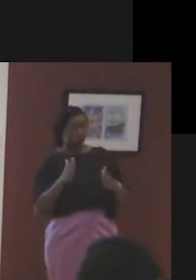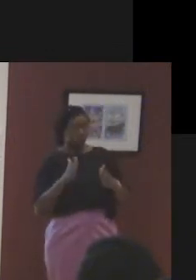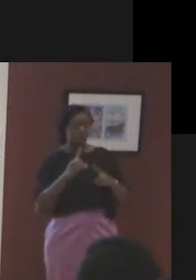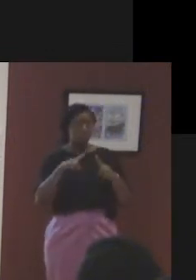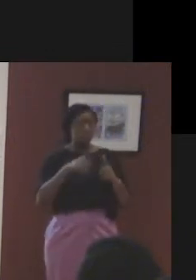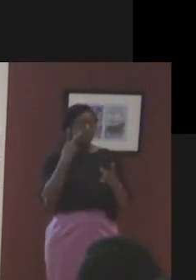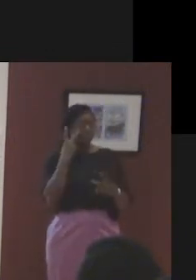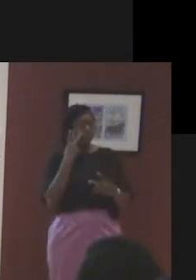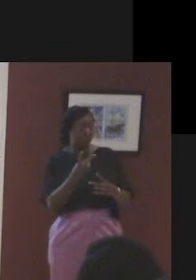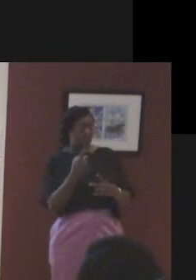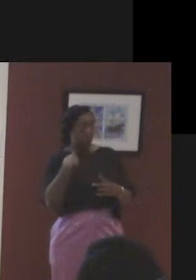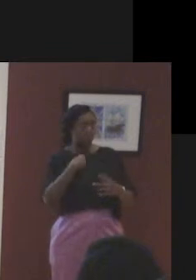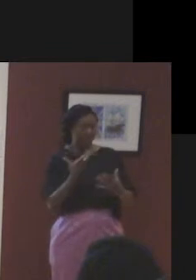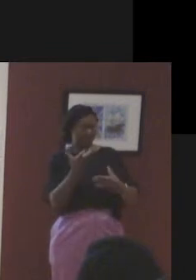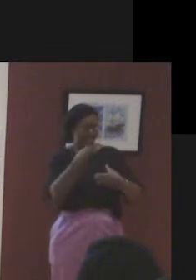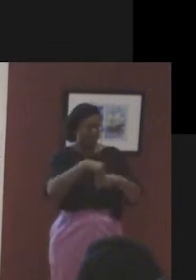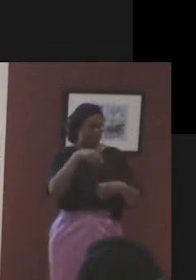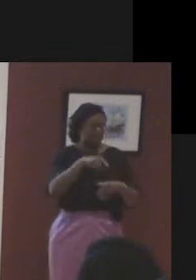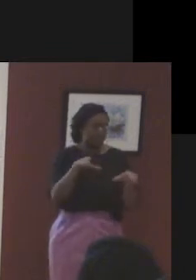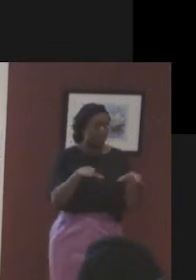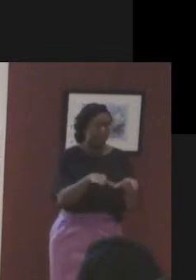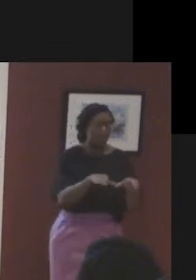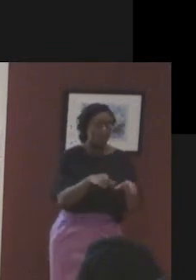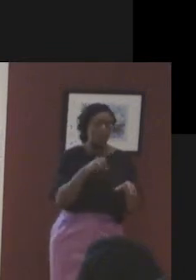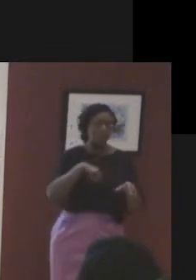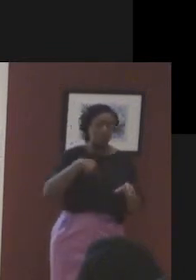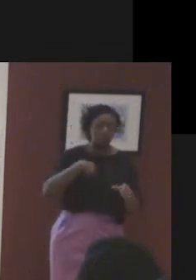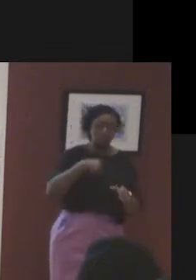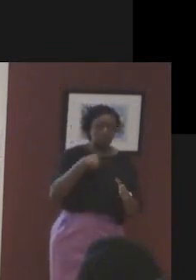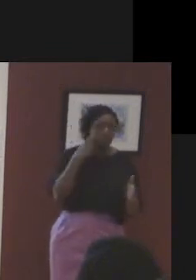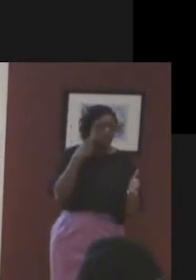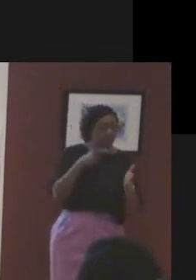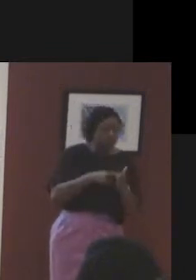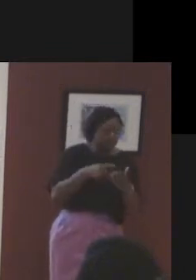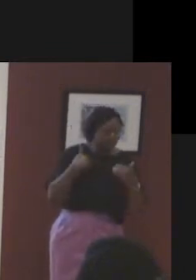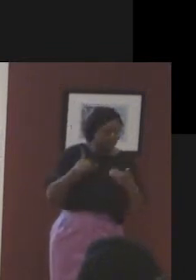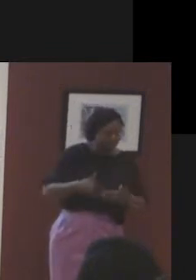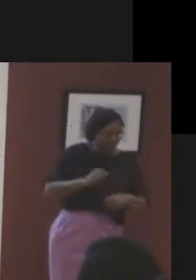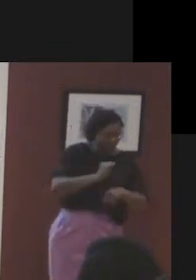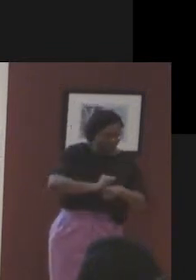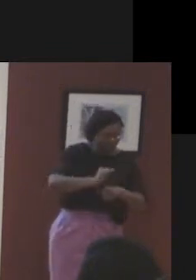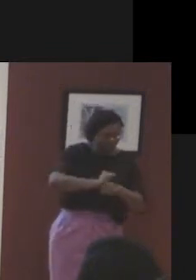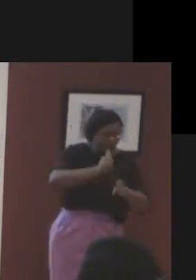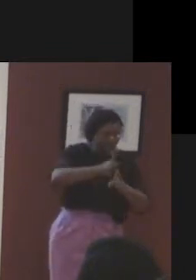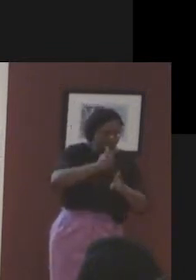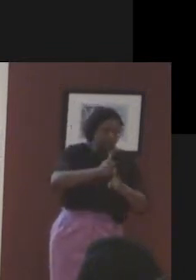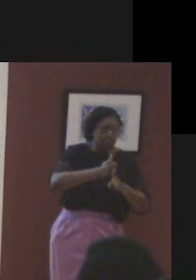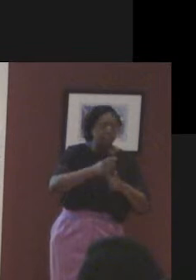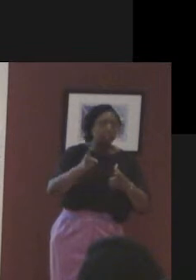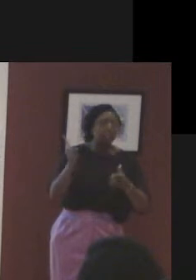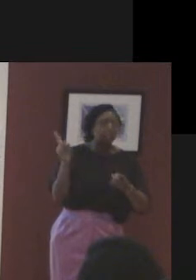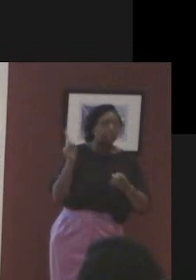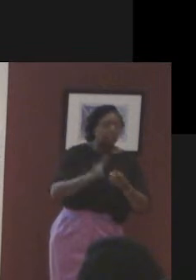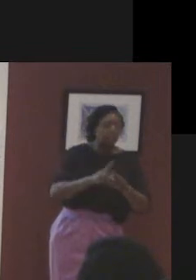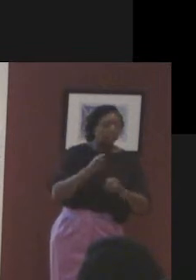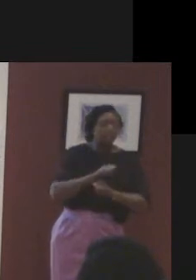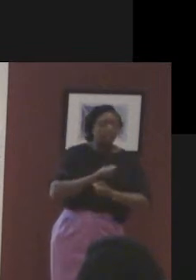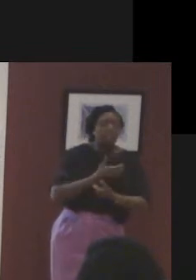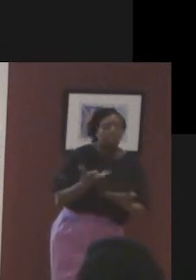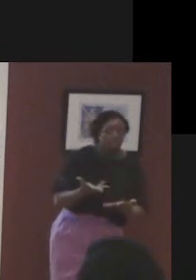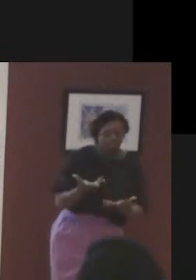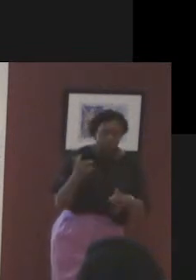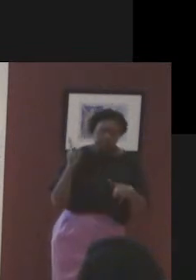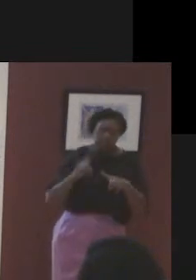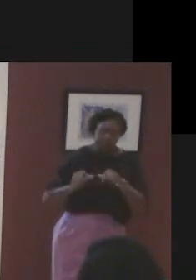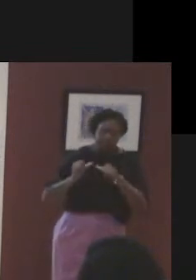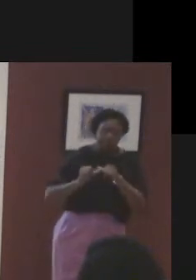made complicit in these acts as we witness these bodies work themselves to exhaustion, struggling to keep